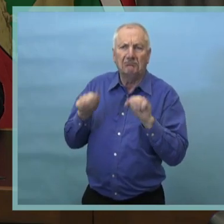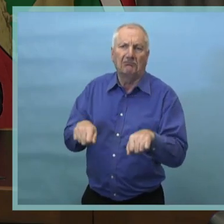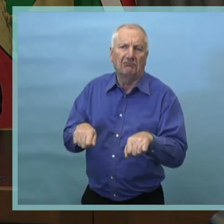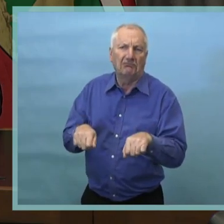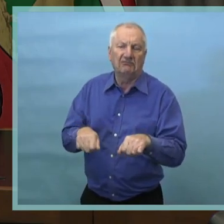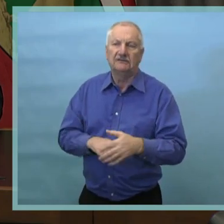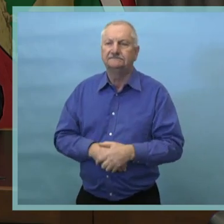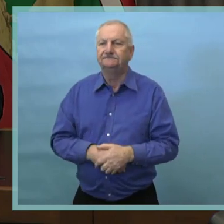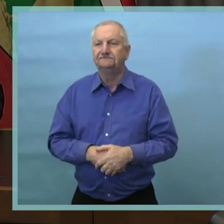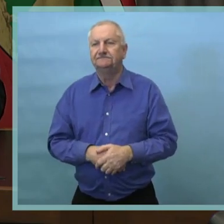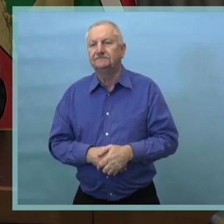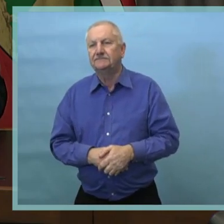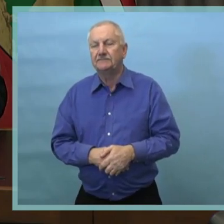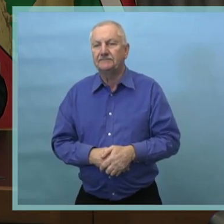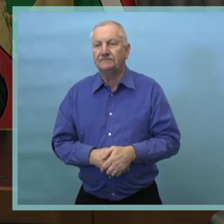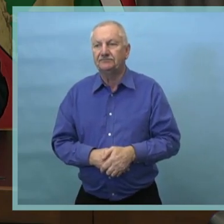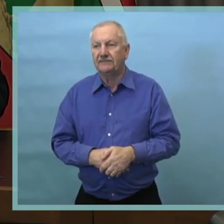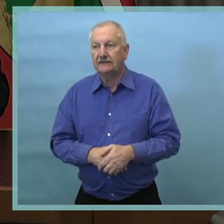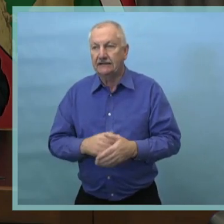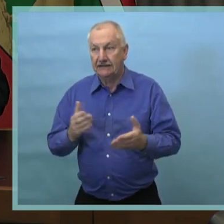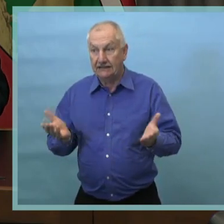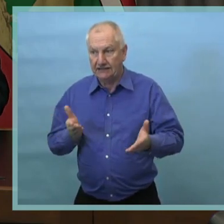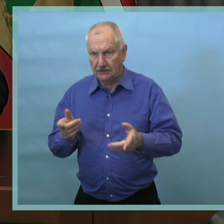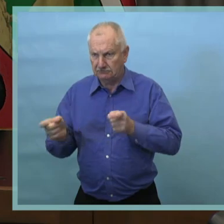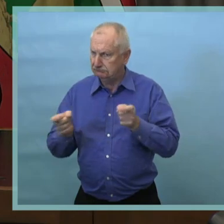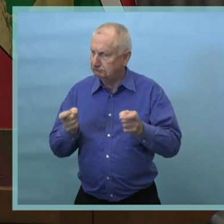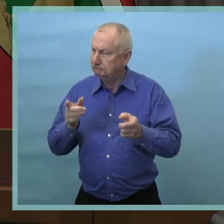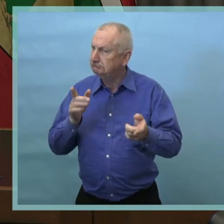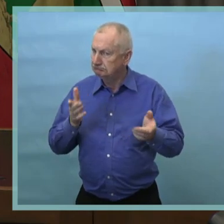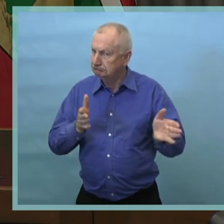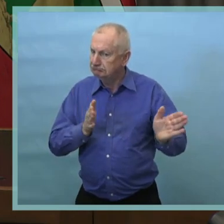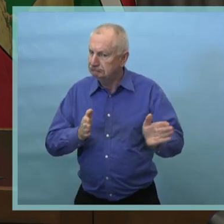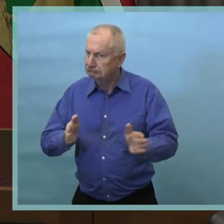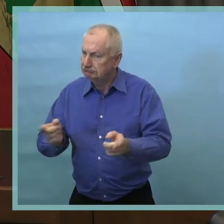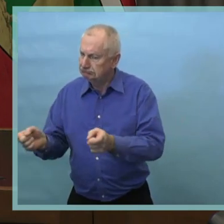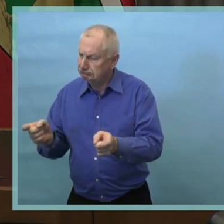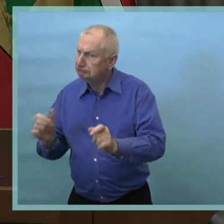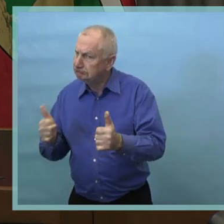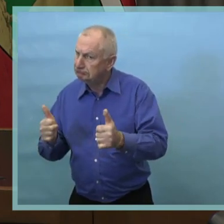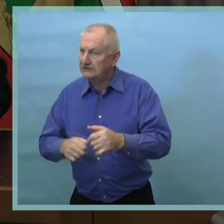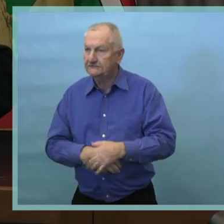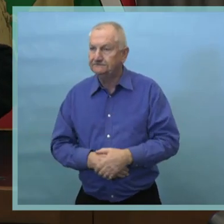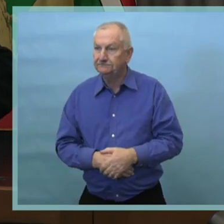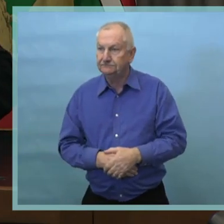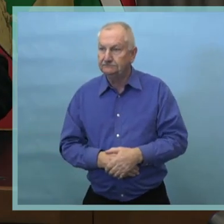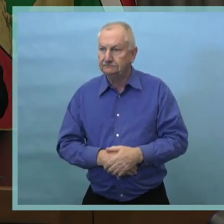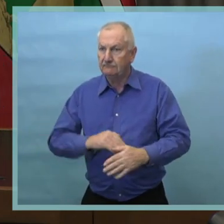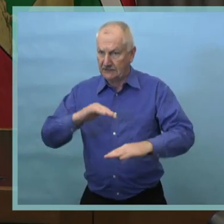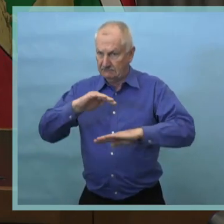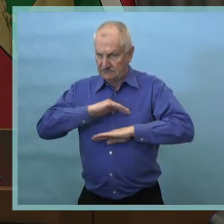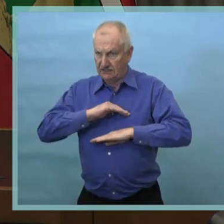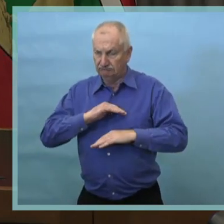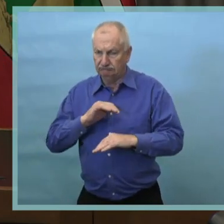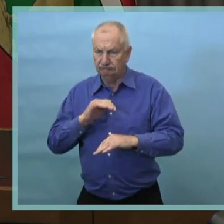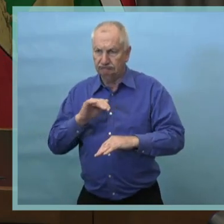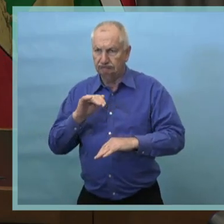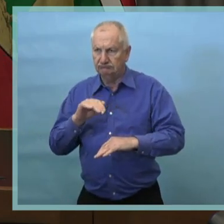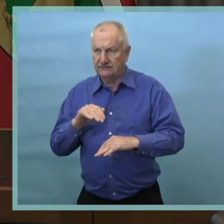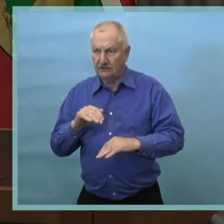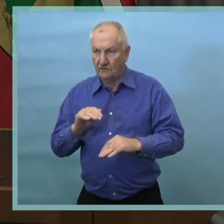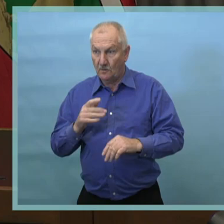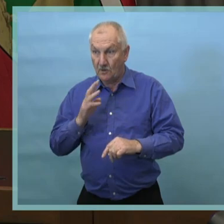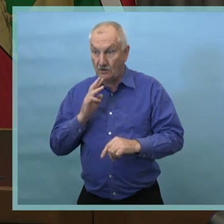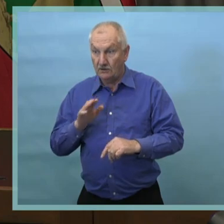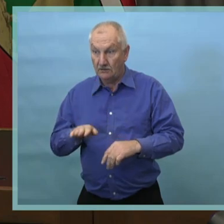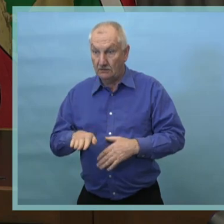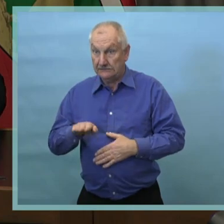now on Manitoba and on Winnipeg. So we're very pleased with the fact that the crest comes and that